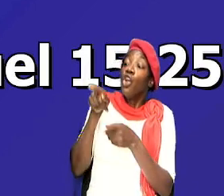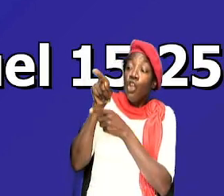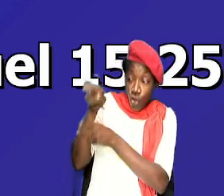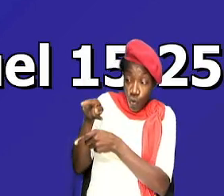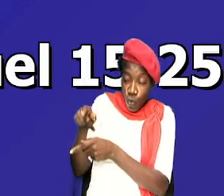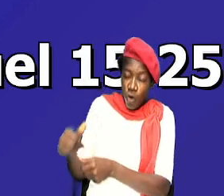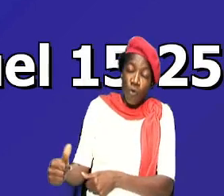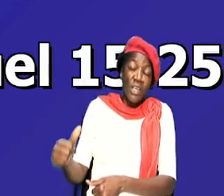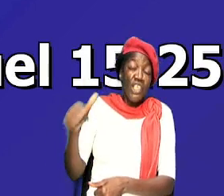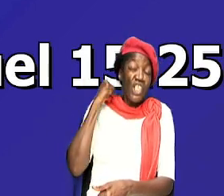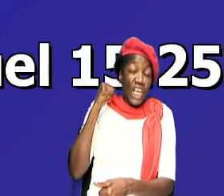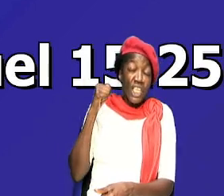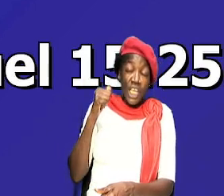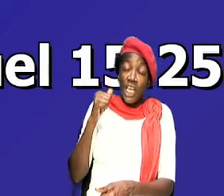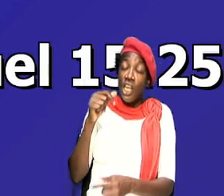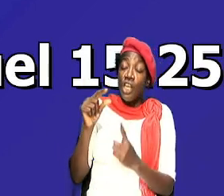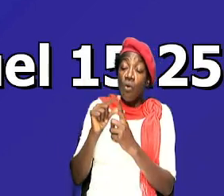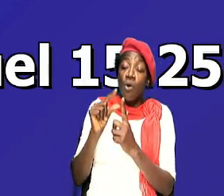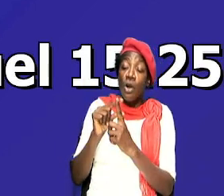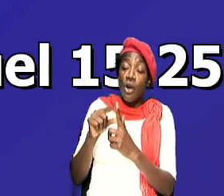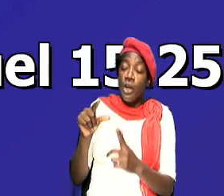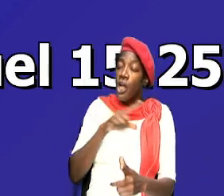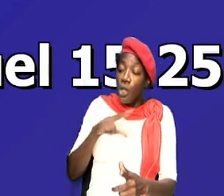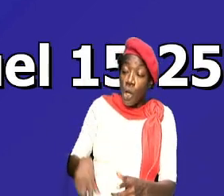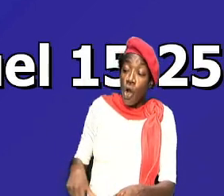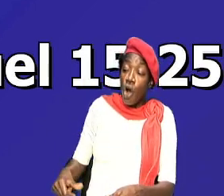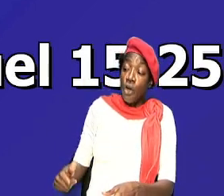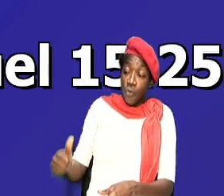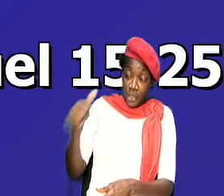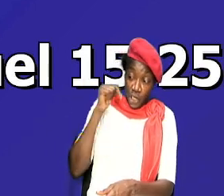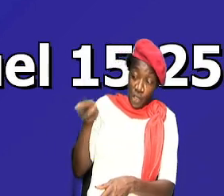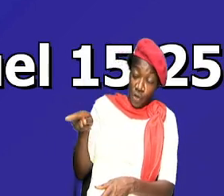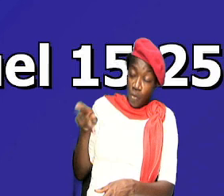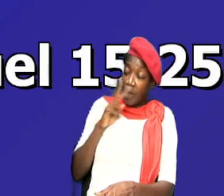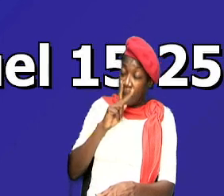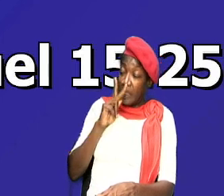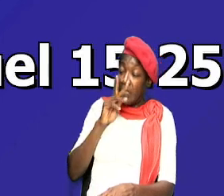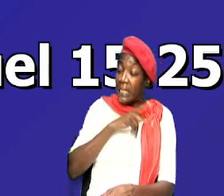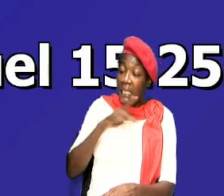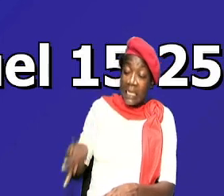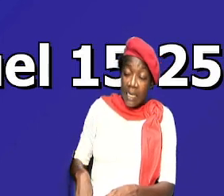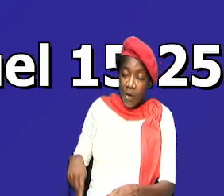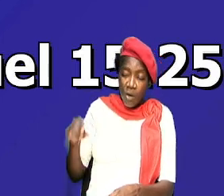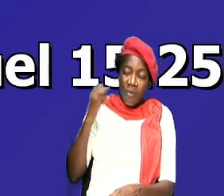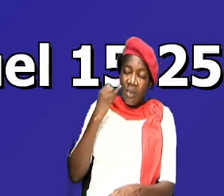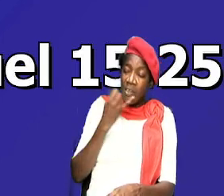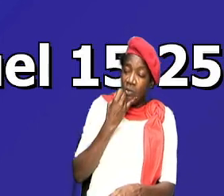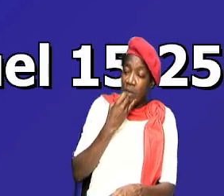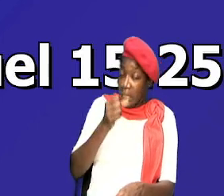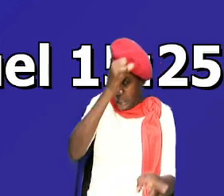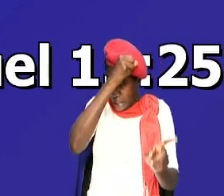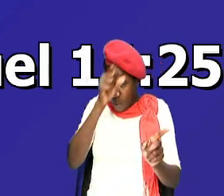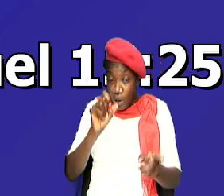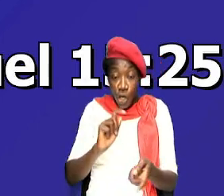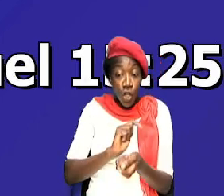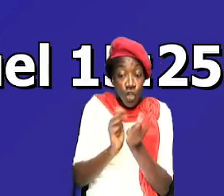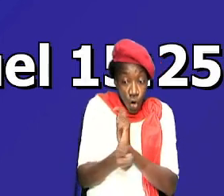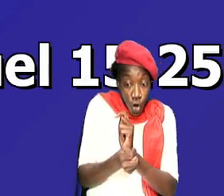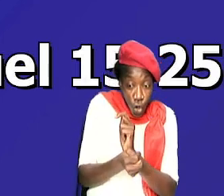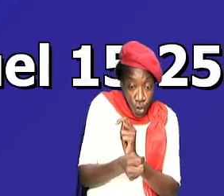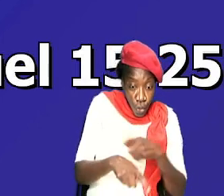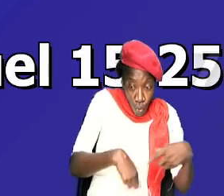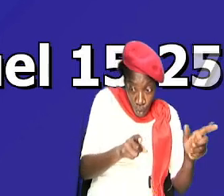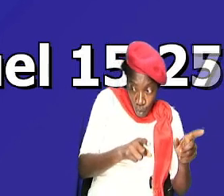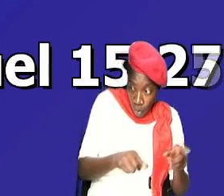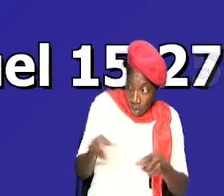had rejected thee from being king over Israel. And as Samuel turned about to go away, he laid hold on